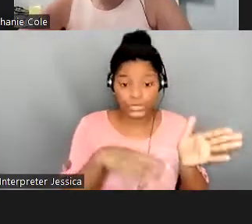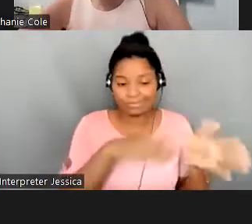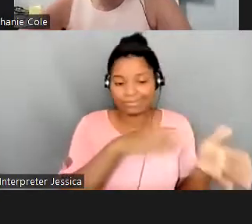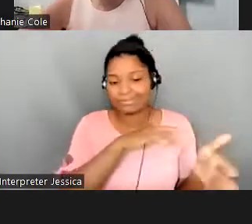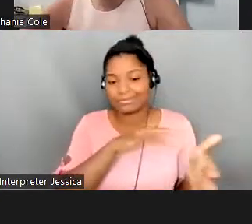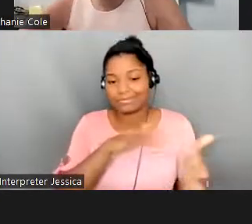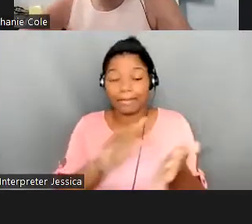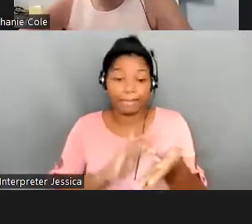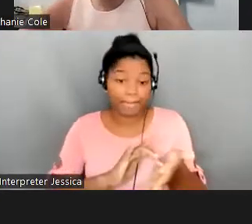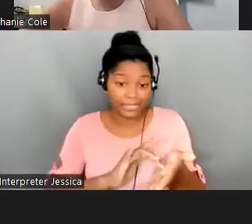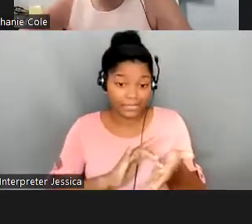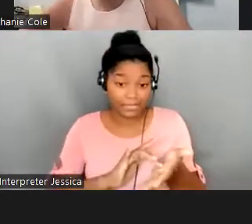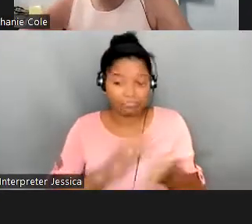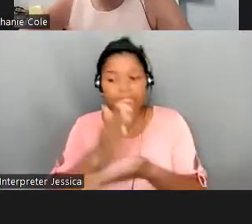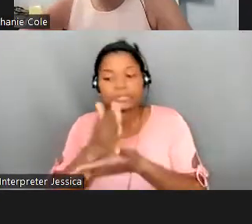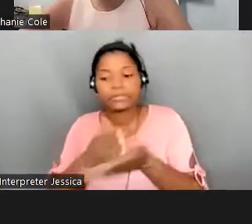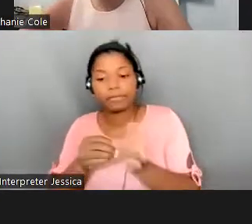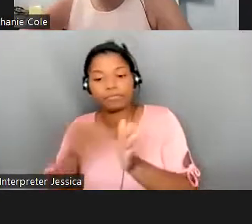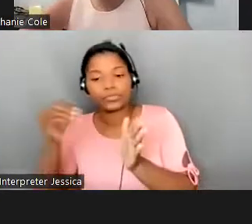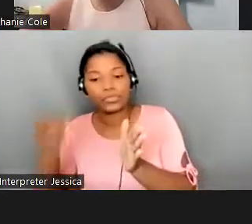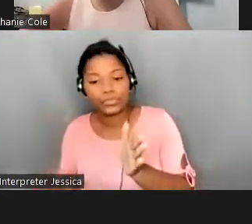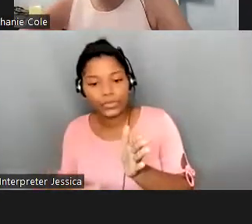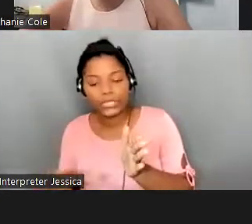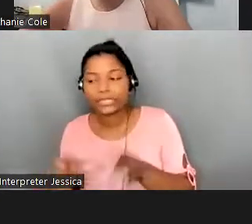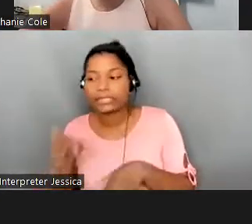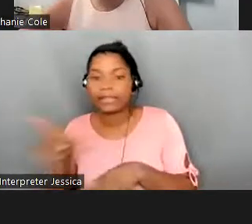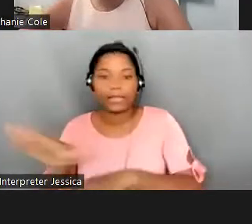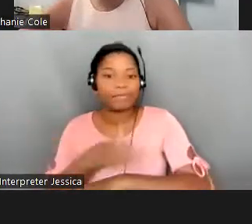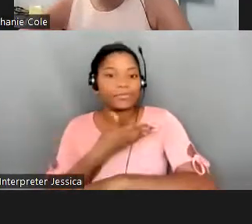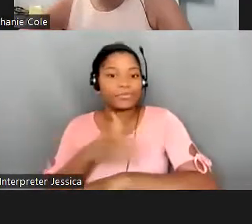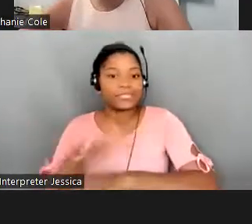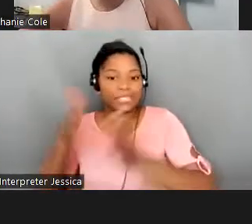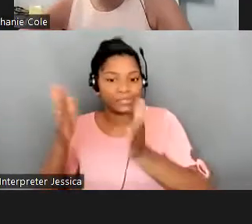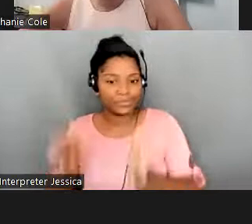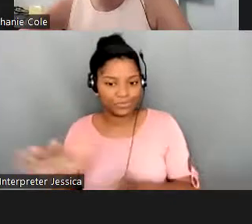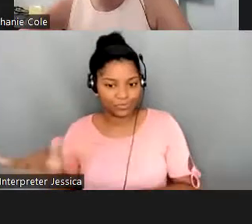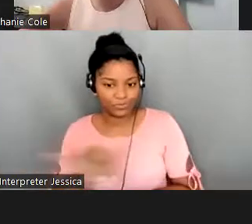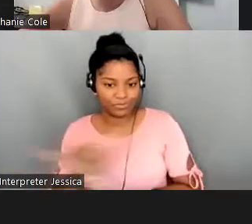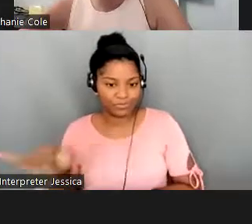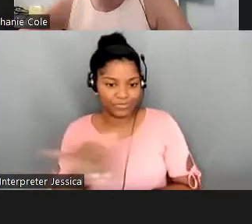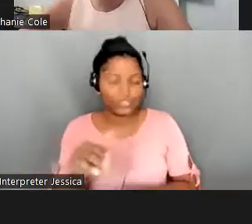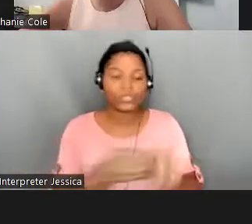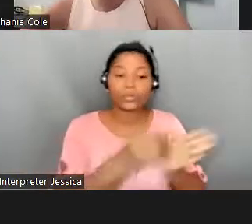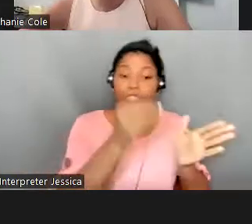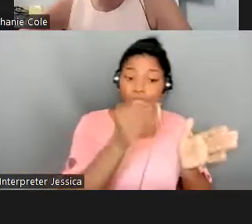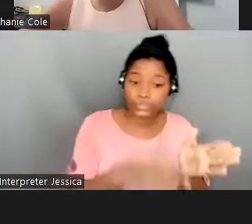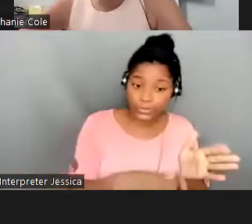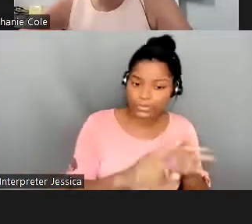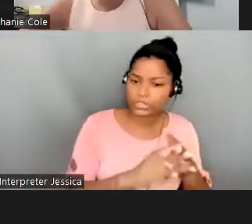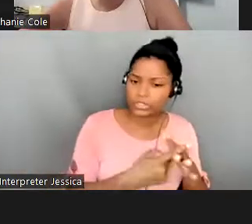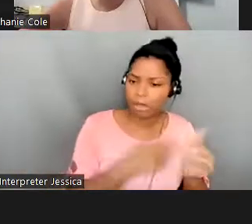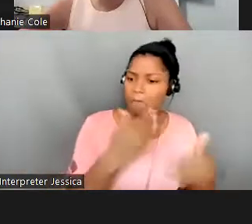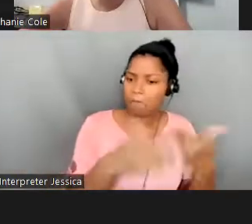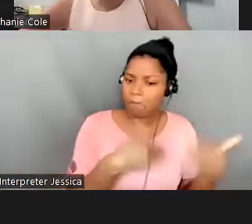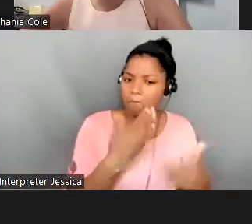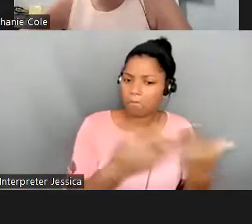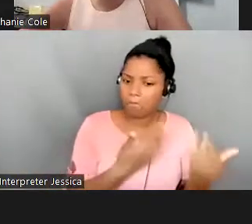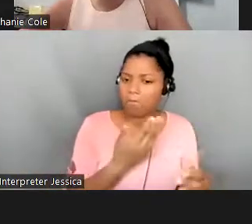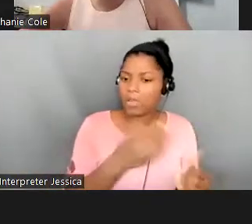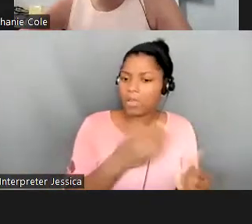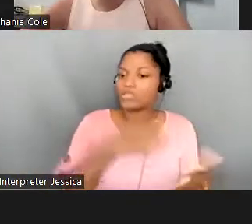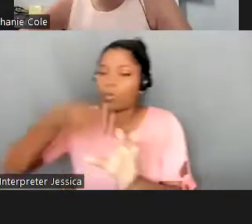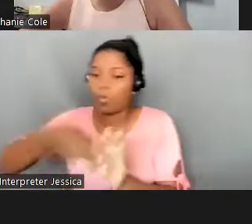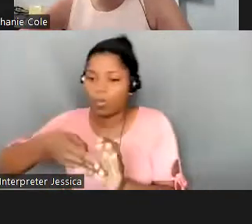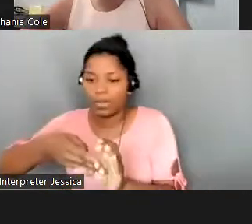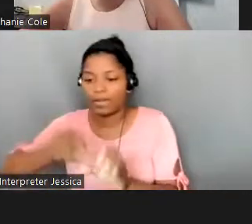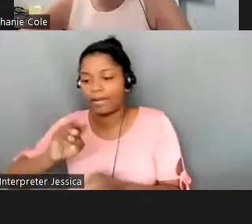of those university students were also musicians. And so the students started going along on the Meals to Wheels program, and they would